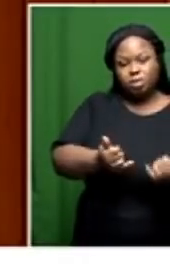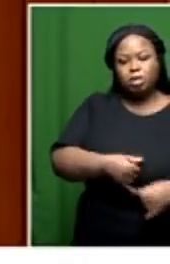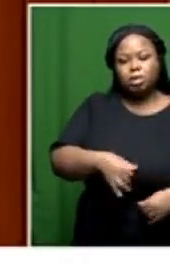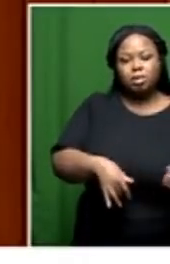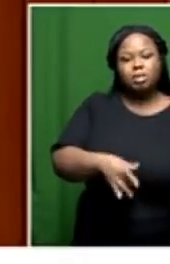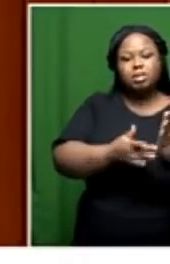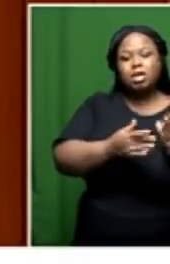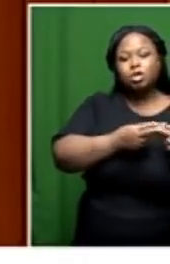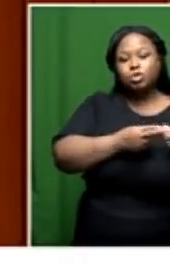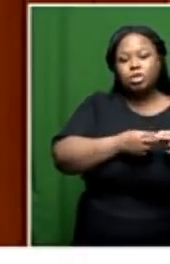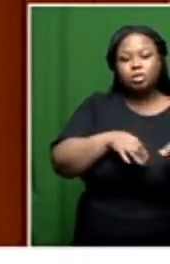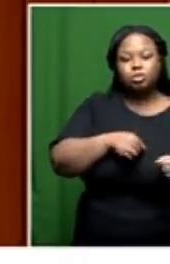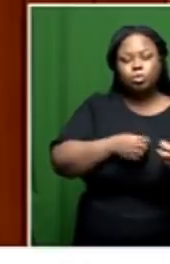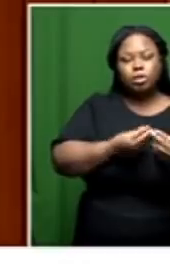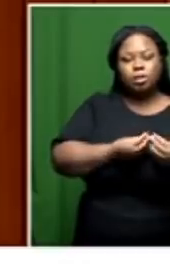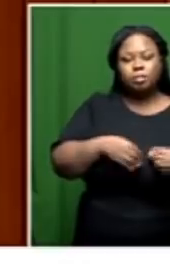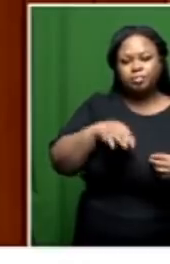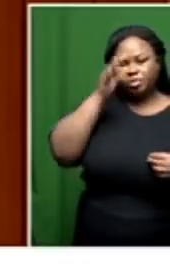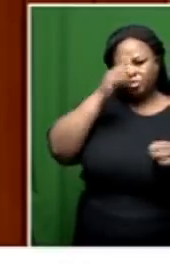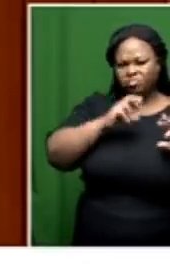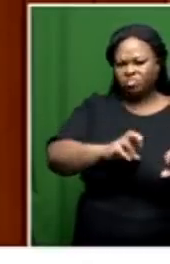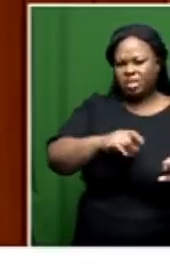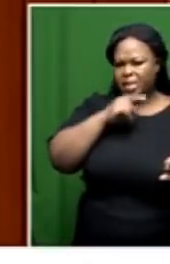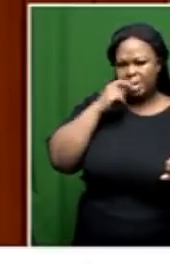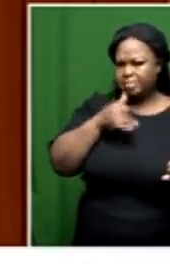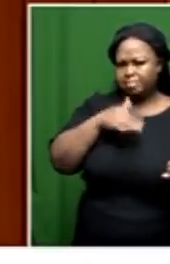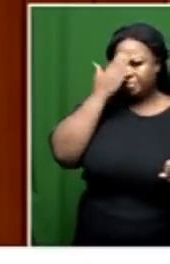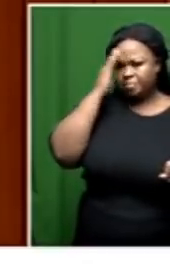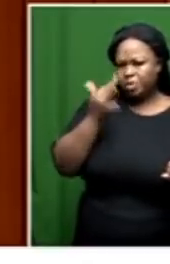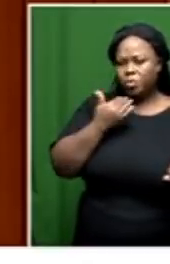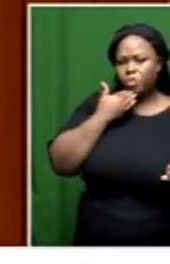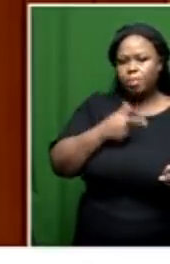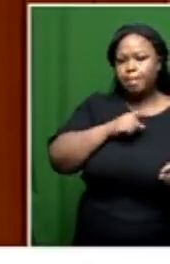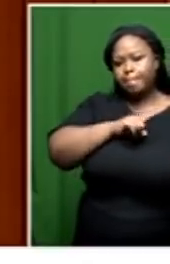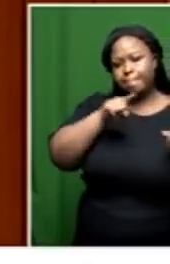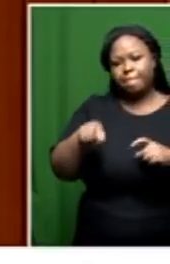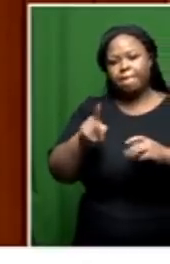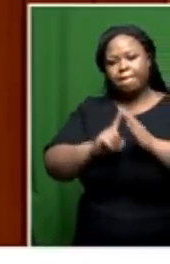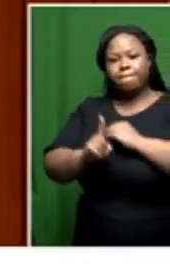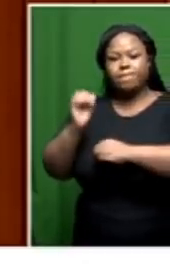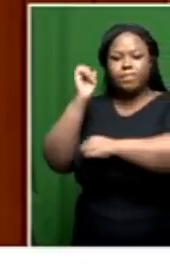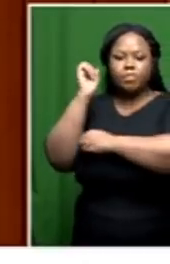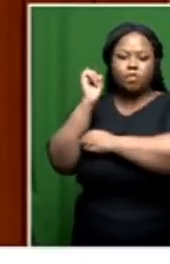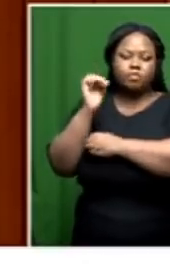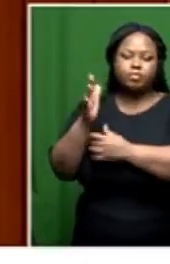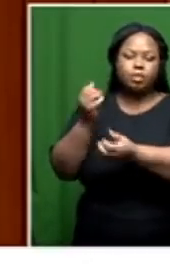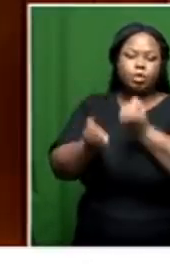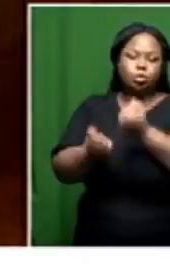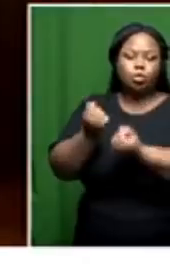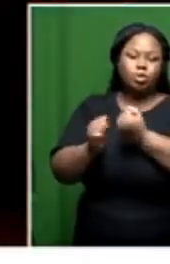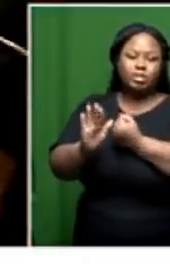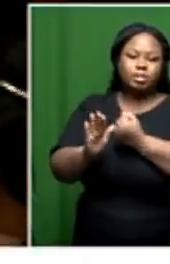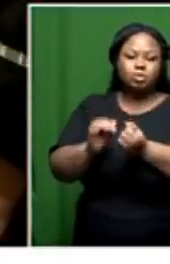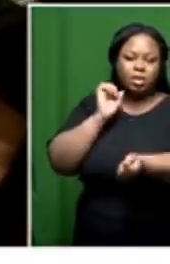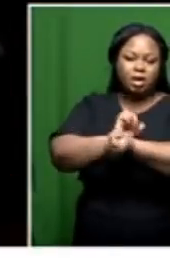tactical unit with an investigating officer who we didn't have a name of as yet, coming into the court to arrest Advocate Teffo